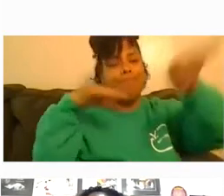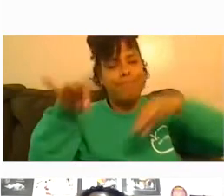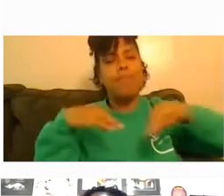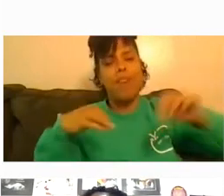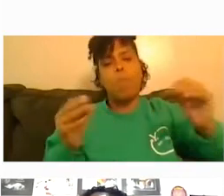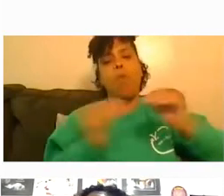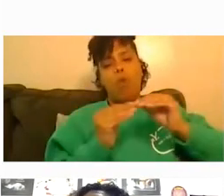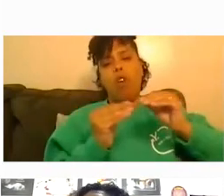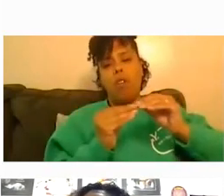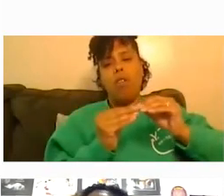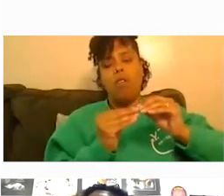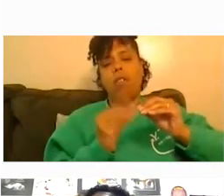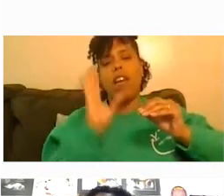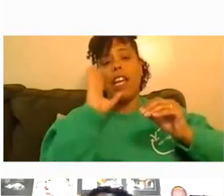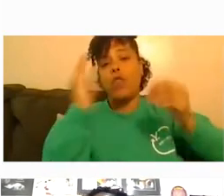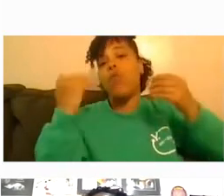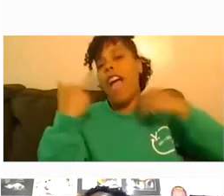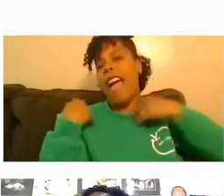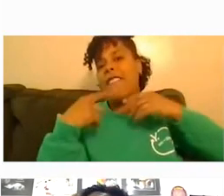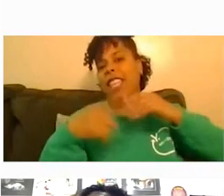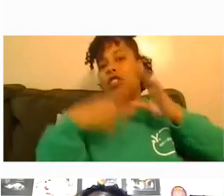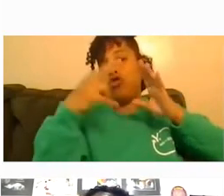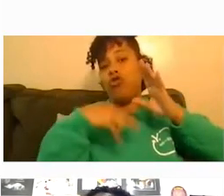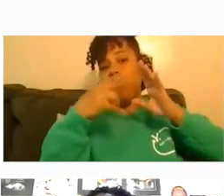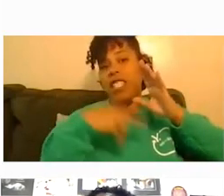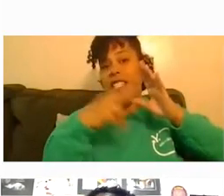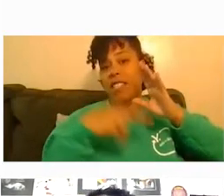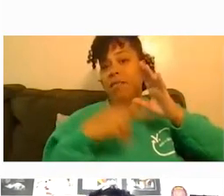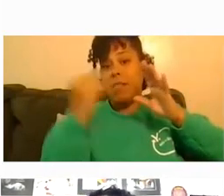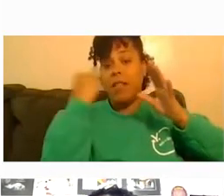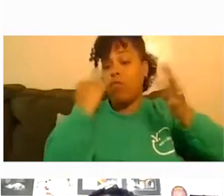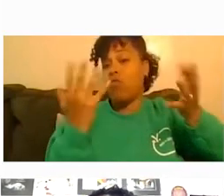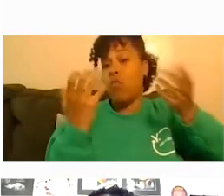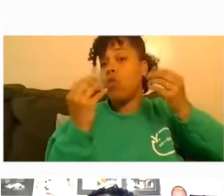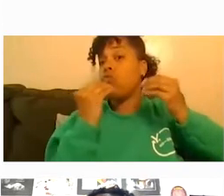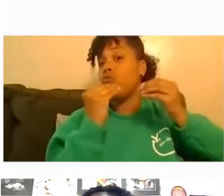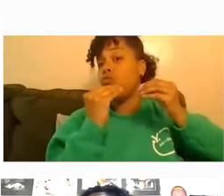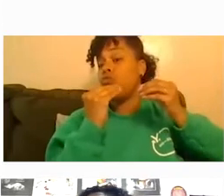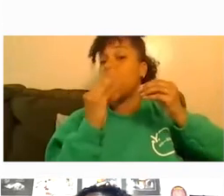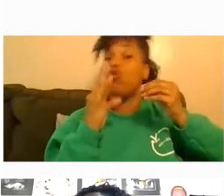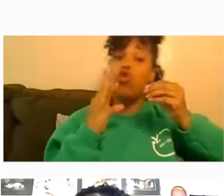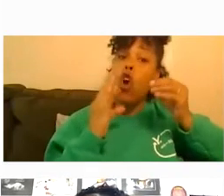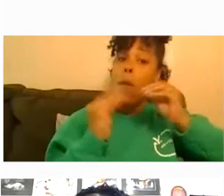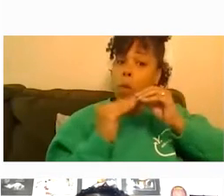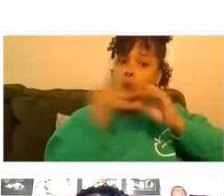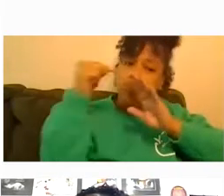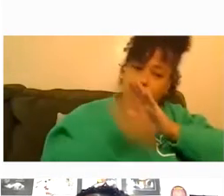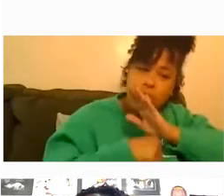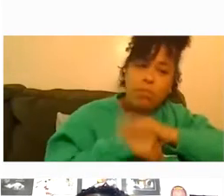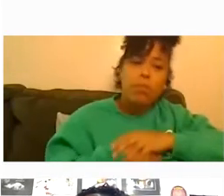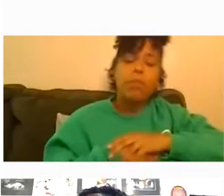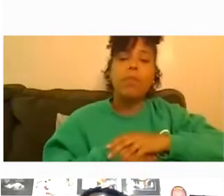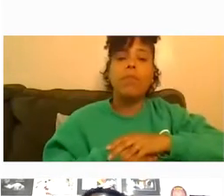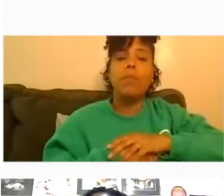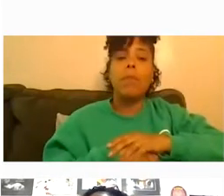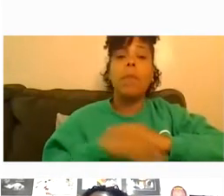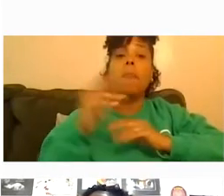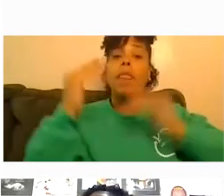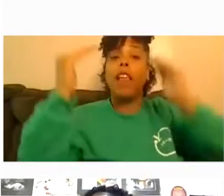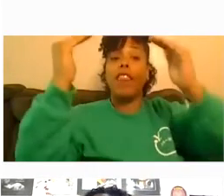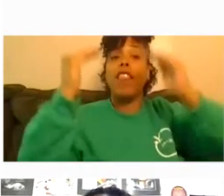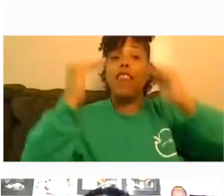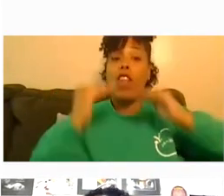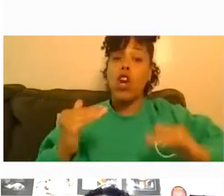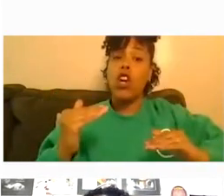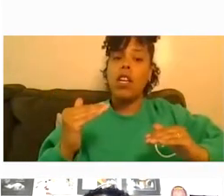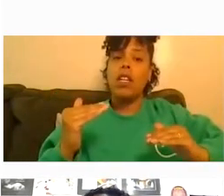you'll have this to read, as well as if you would like to talk to us, we'll explain it to you more. The third of those 3 basis accounts is your wealth